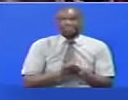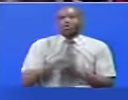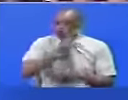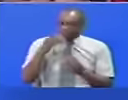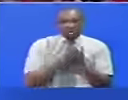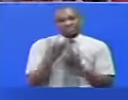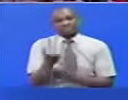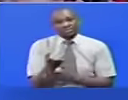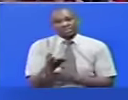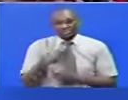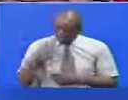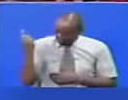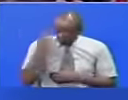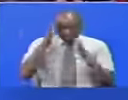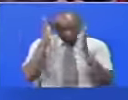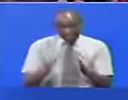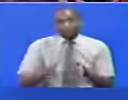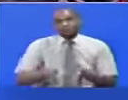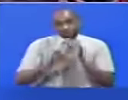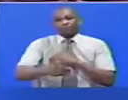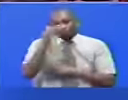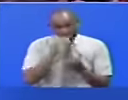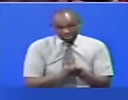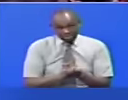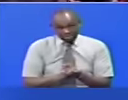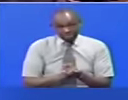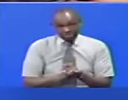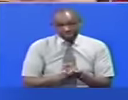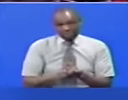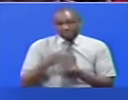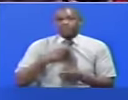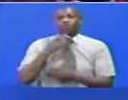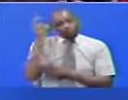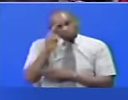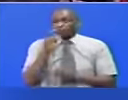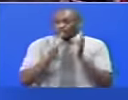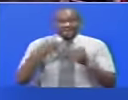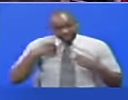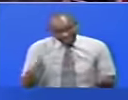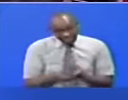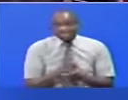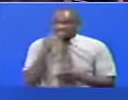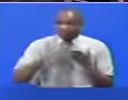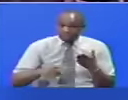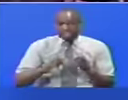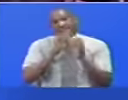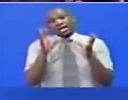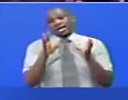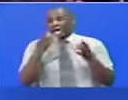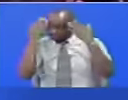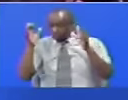privilege. I'm the only person with a way forward. Nobody has a plan. Uhuru Kenyatta has no plan. You saw he said clearly,